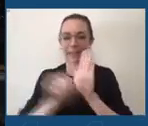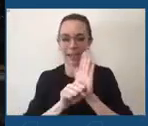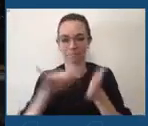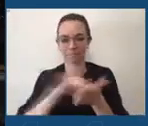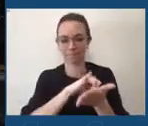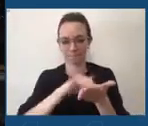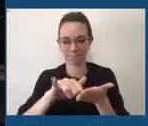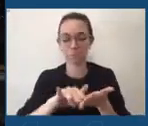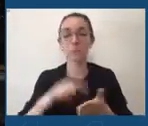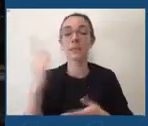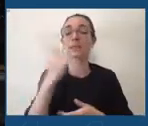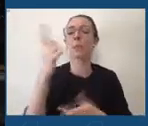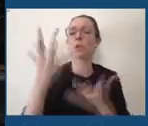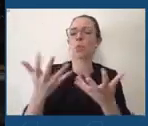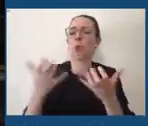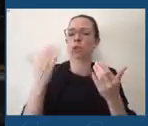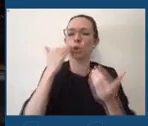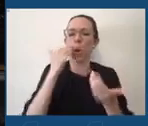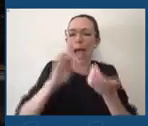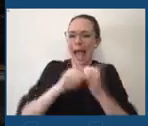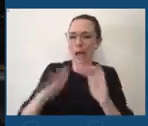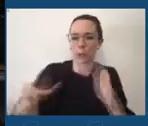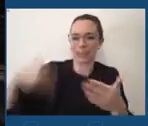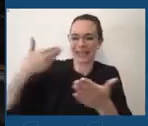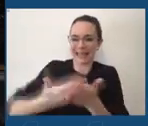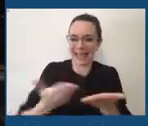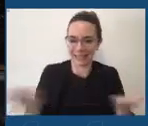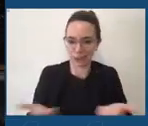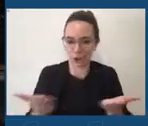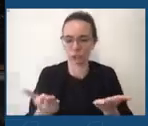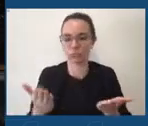Somebody wants to know how we got there, Reverend, Brother Jim.